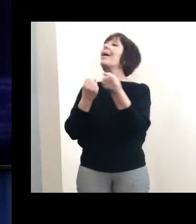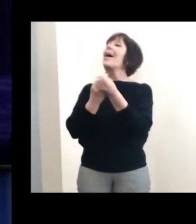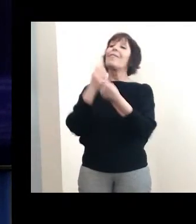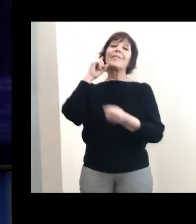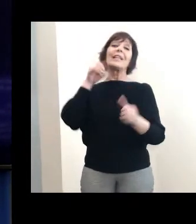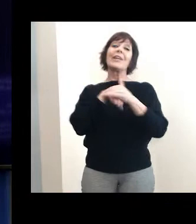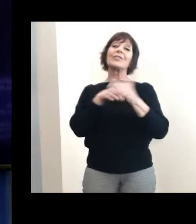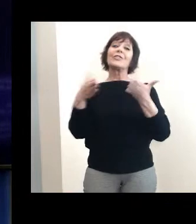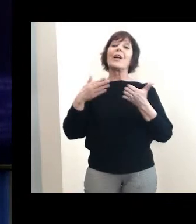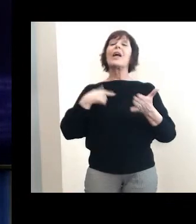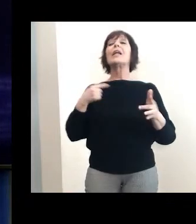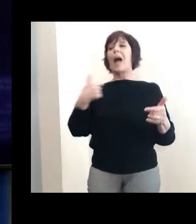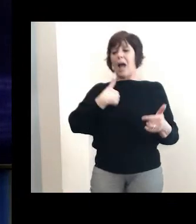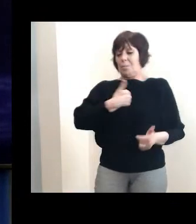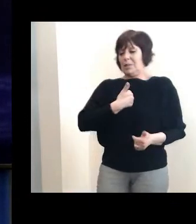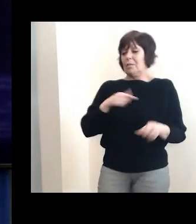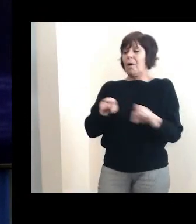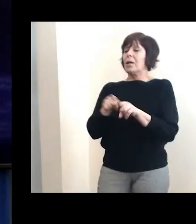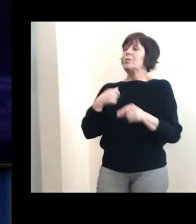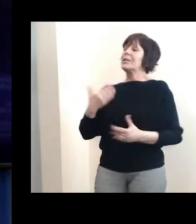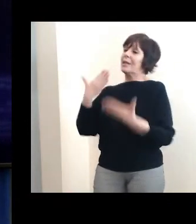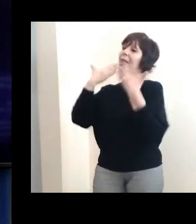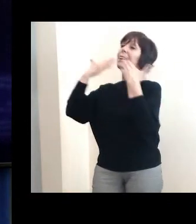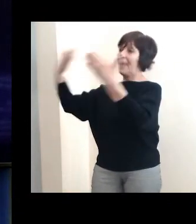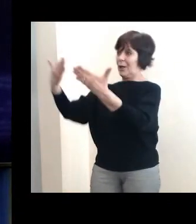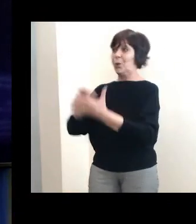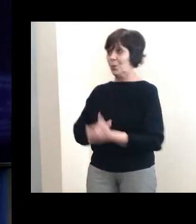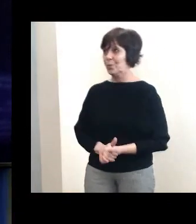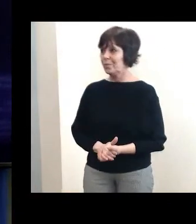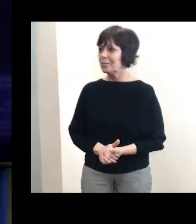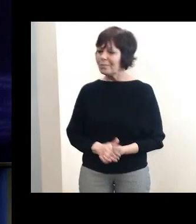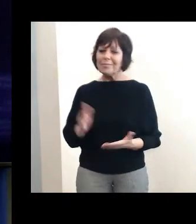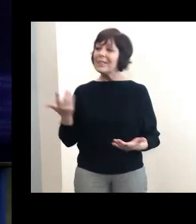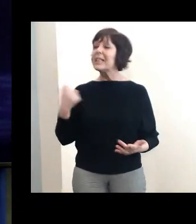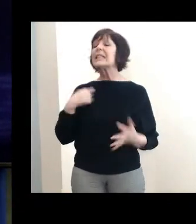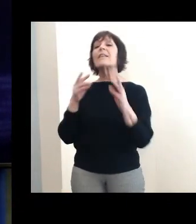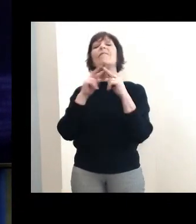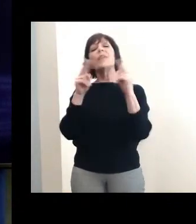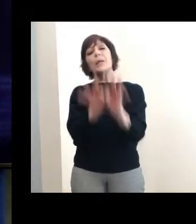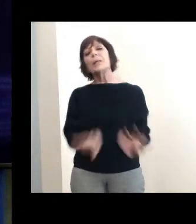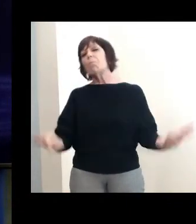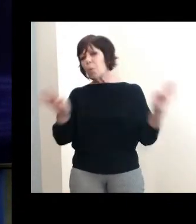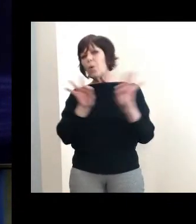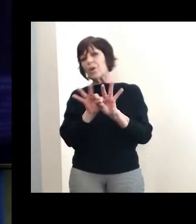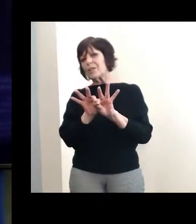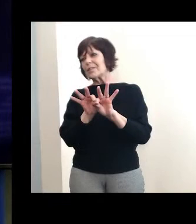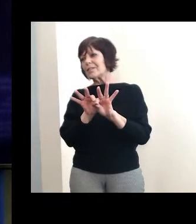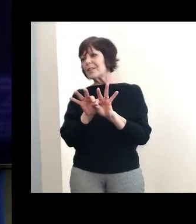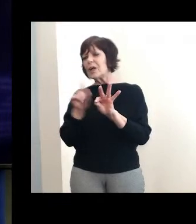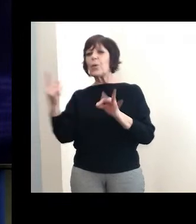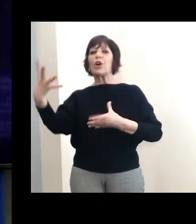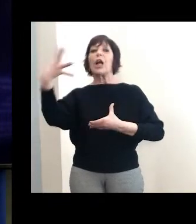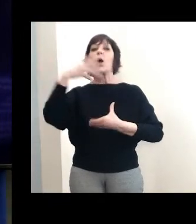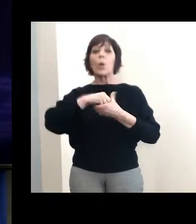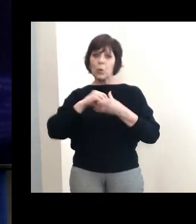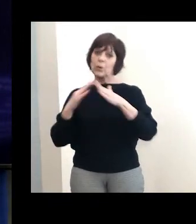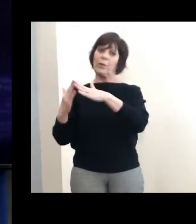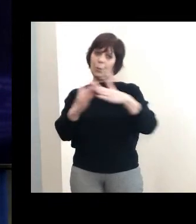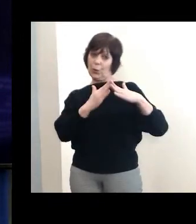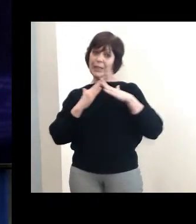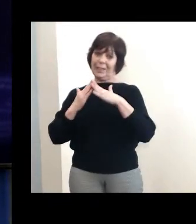I'd like to also say thank you for doing this as well. So it's thank as you you. know, it's very important that we're an inclusive community,